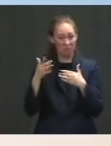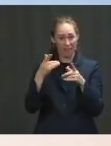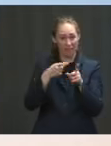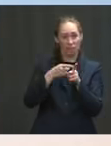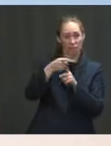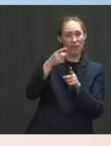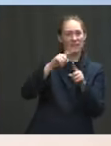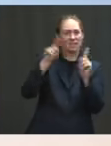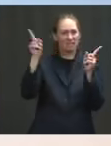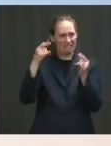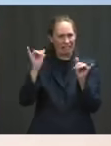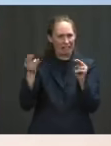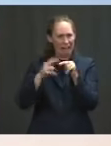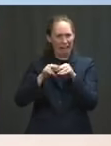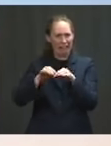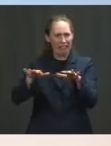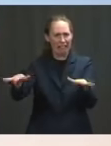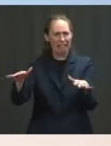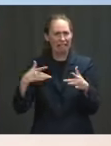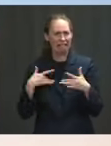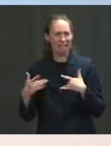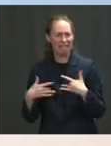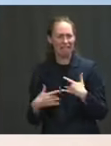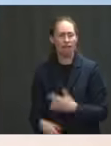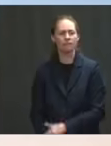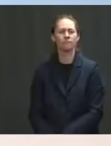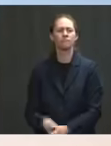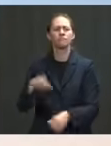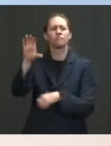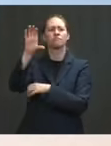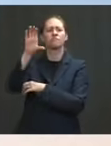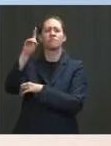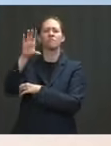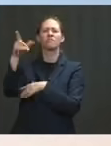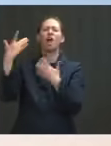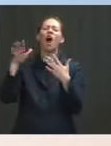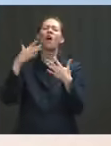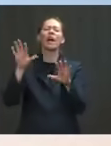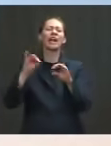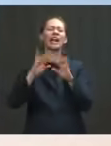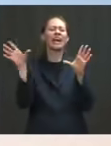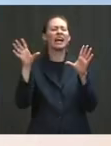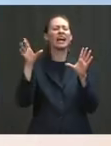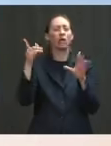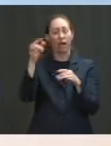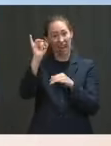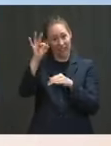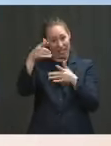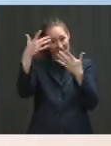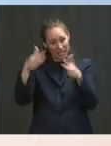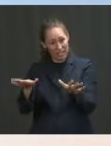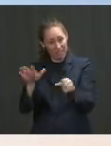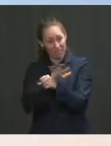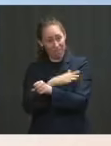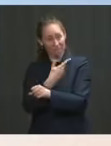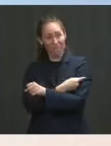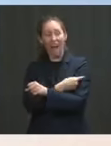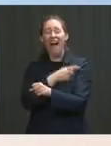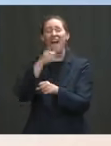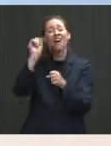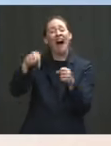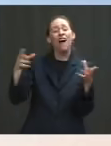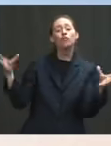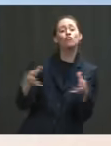CDC and our health and medical experts have provided clear guidance on this. And if you're vaccinated, then certainly you can go out there and engage